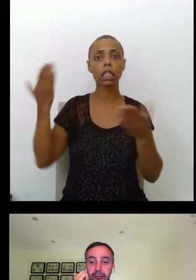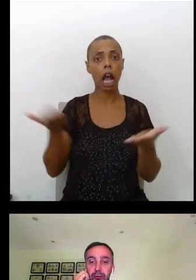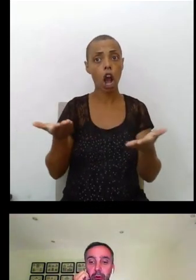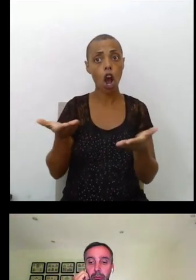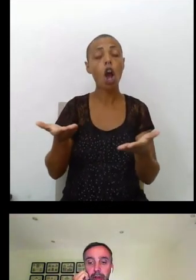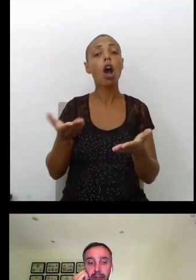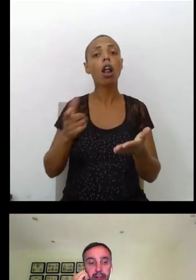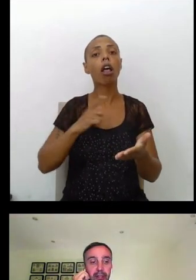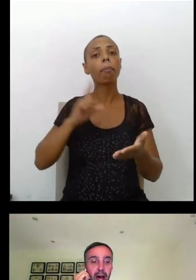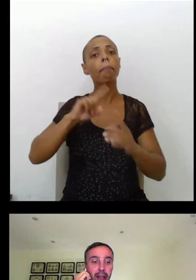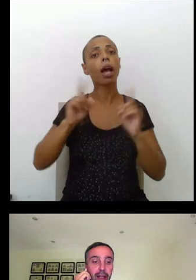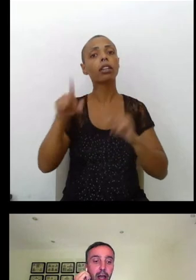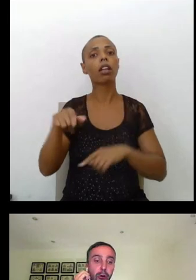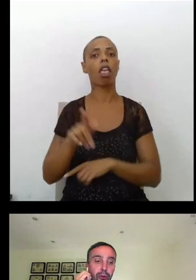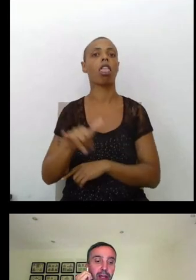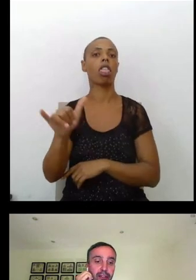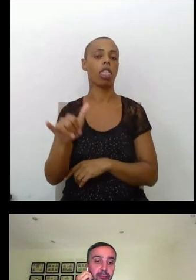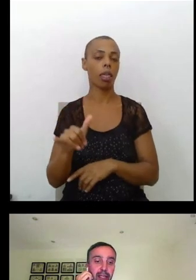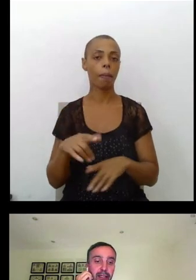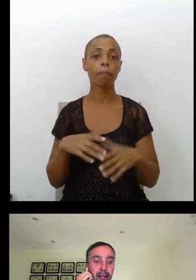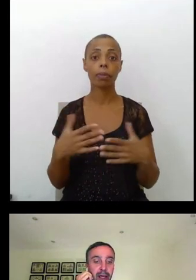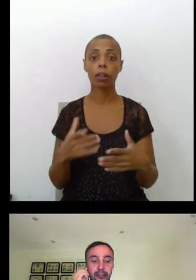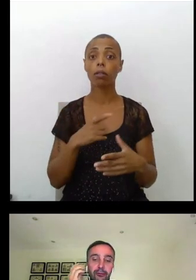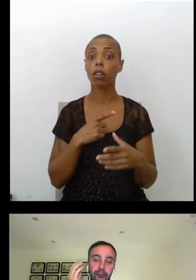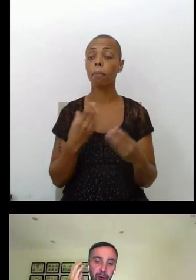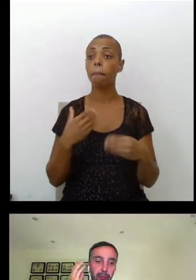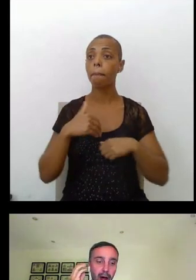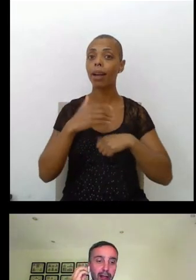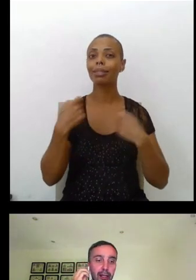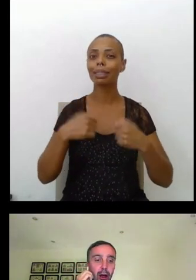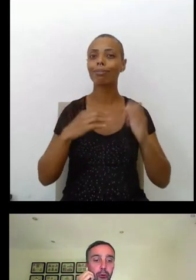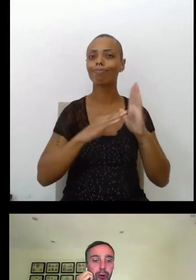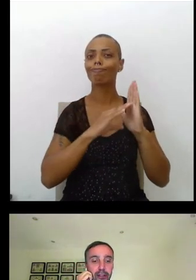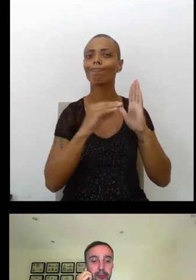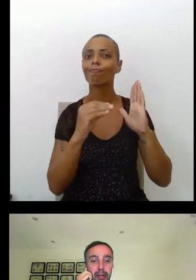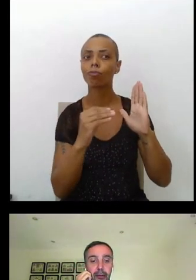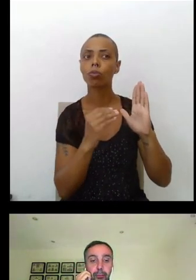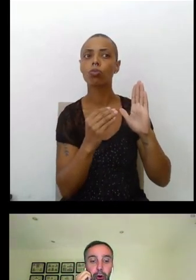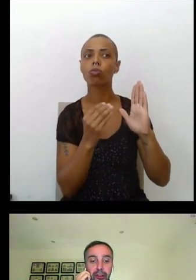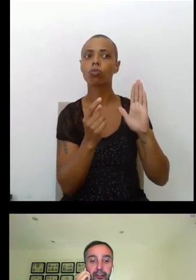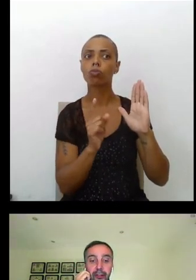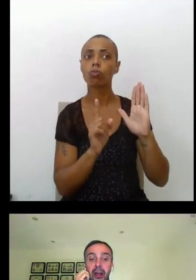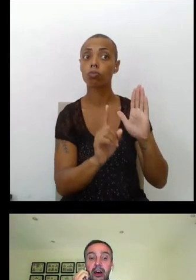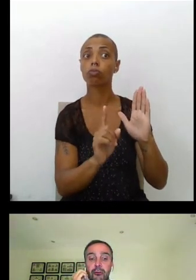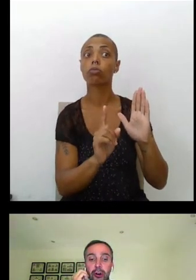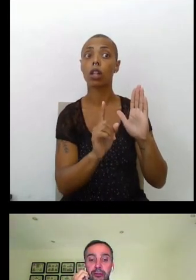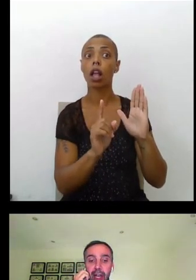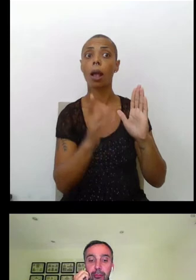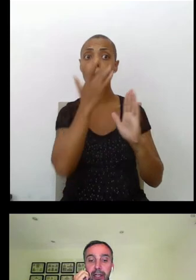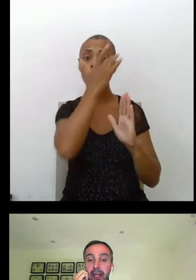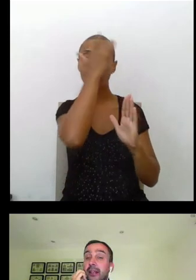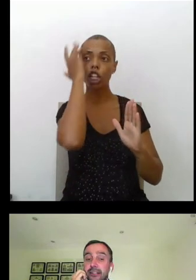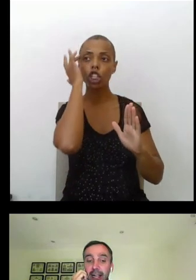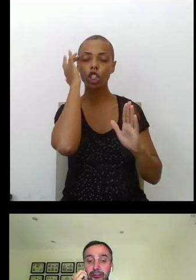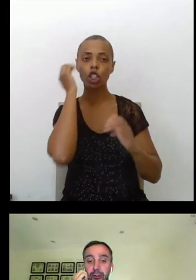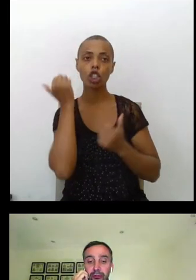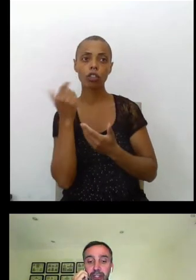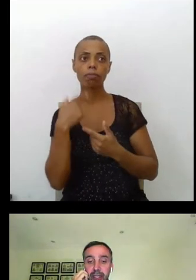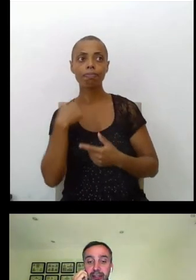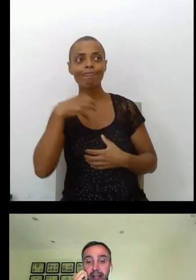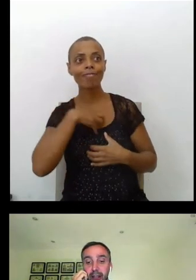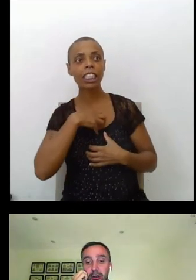the presence of Role Models is hardly overestimate is from hardly overestimate importance for developing